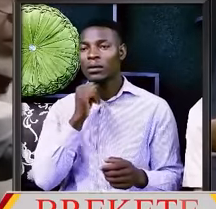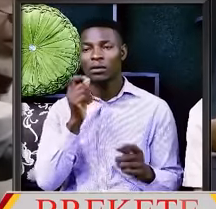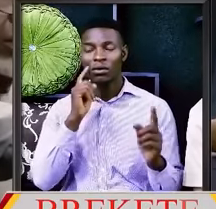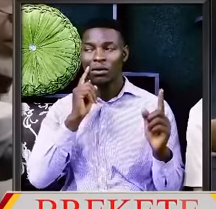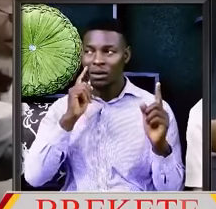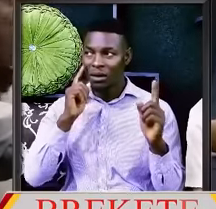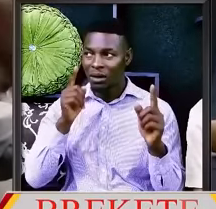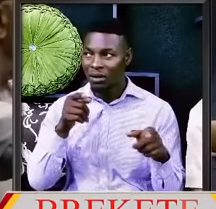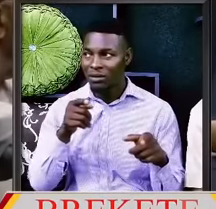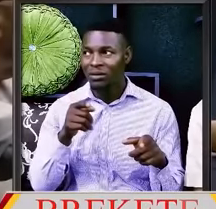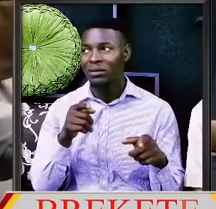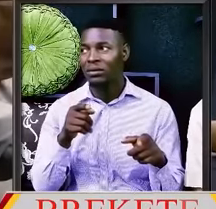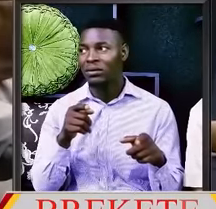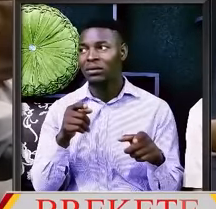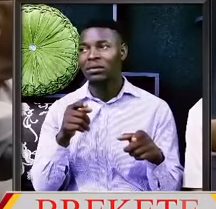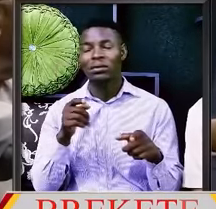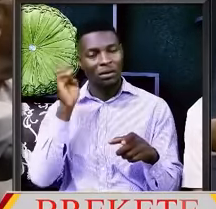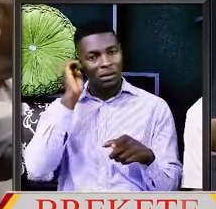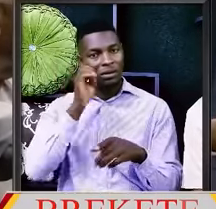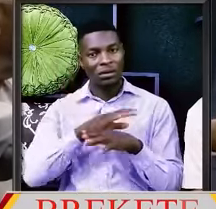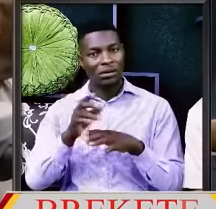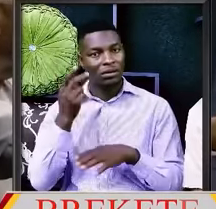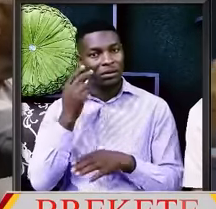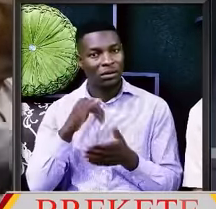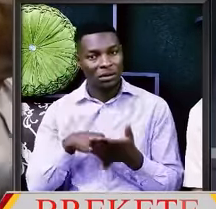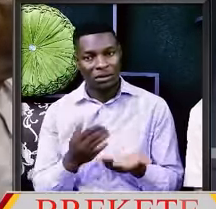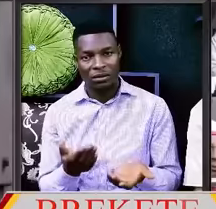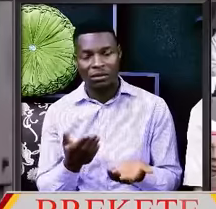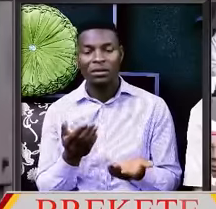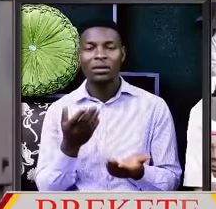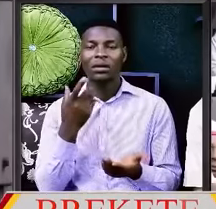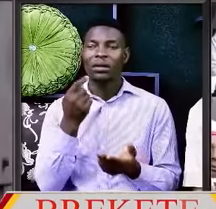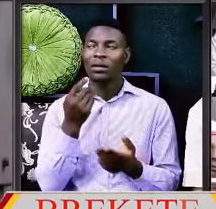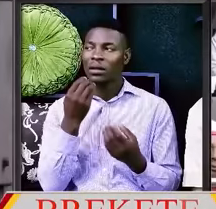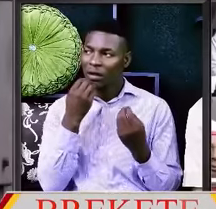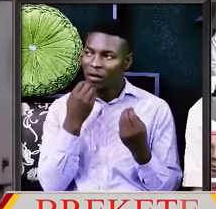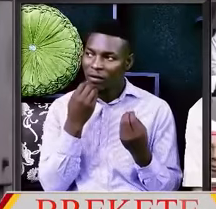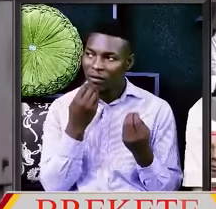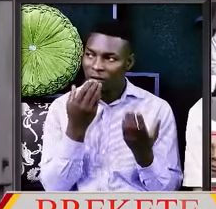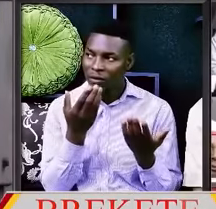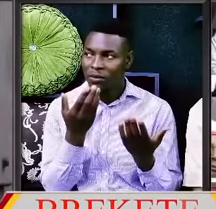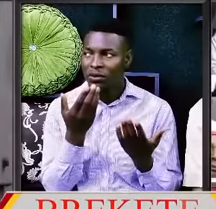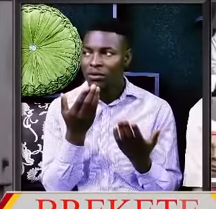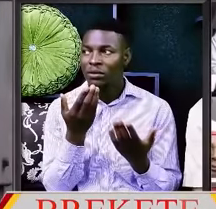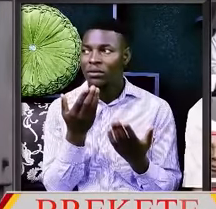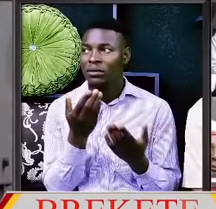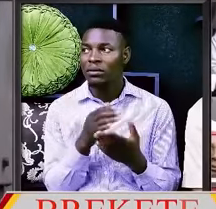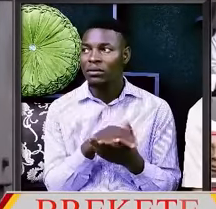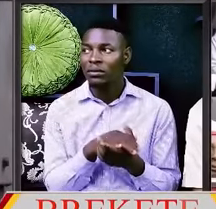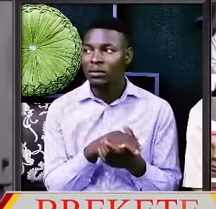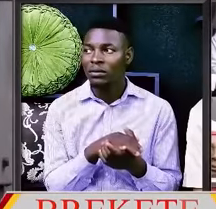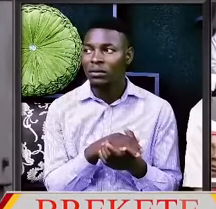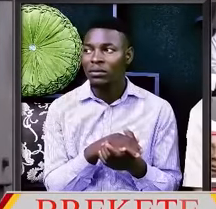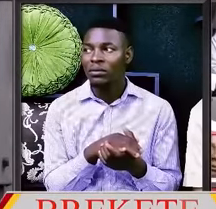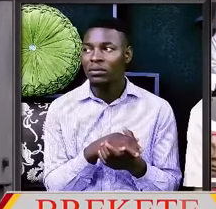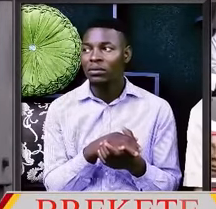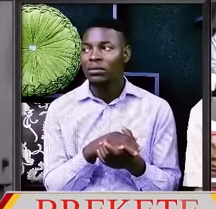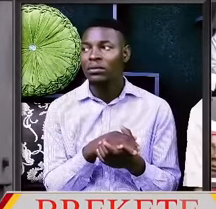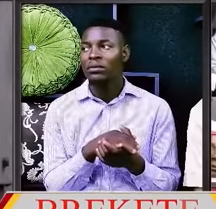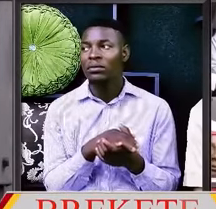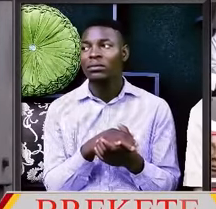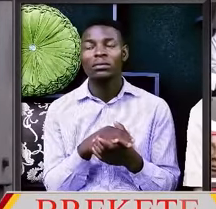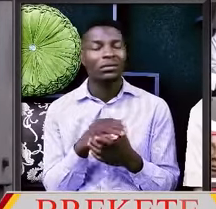the death certificate? I no see her. Who tell you say she get death certificate? Information told me that they give. Leave that information.